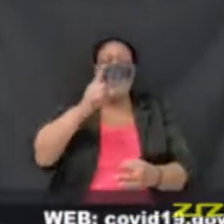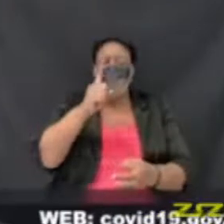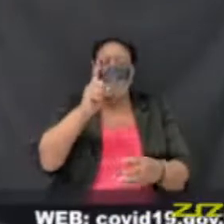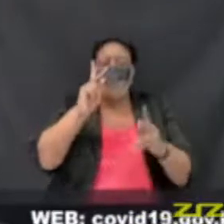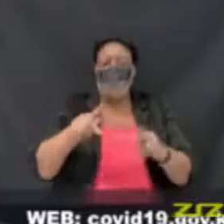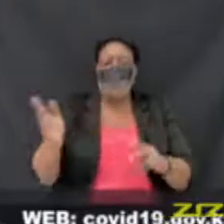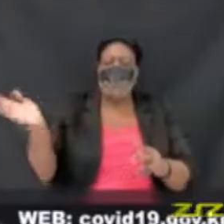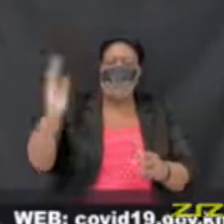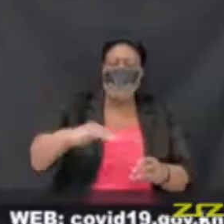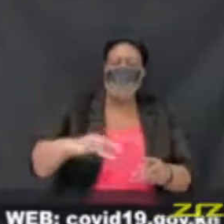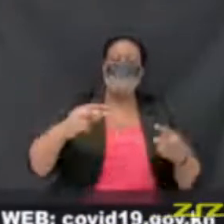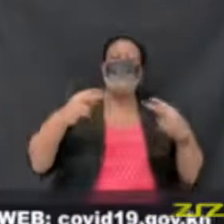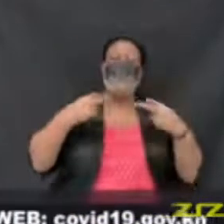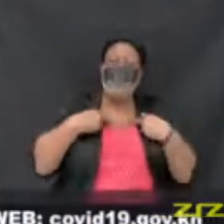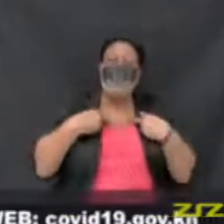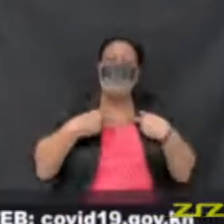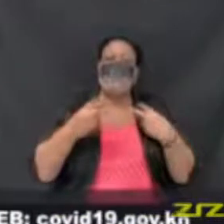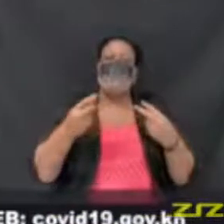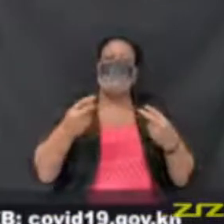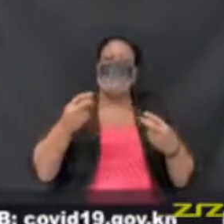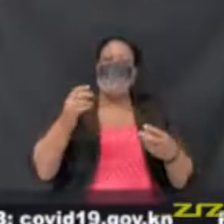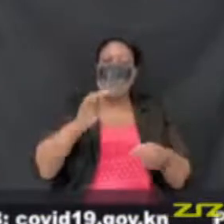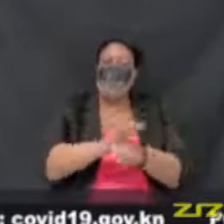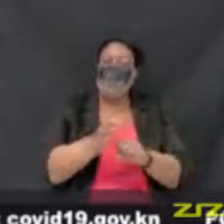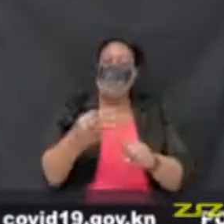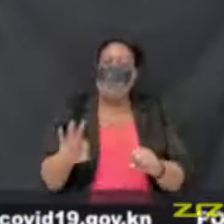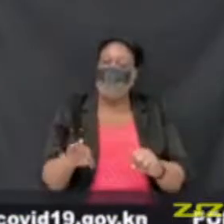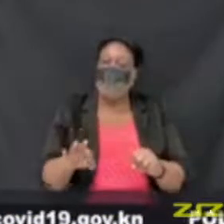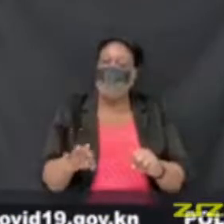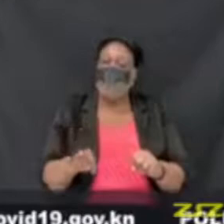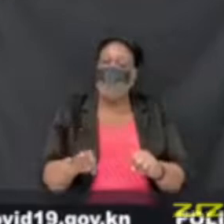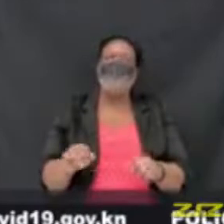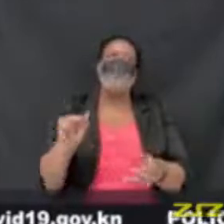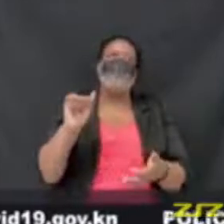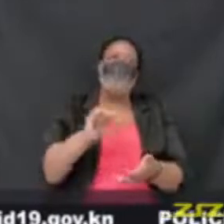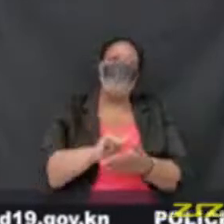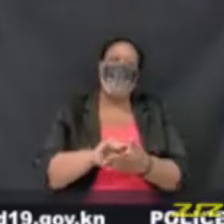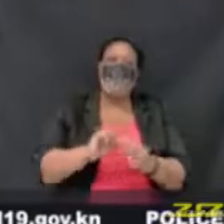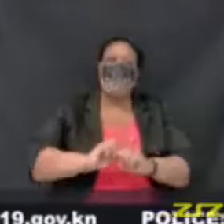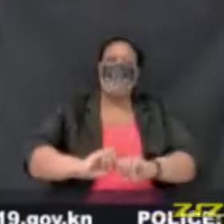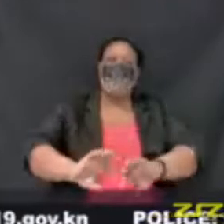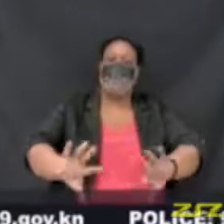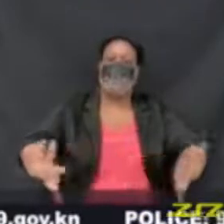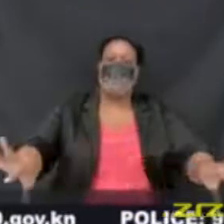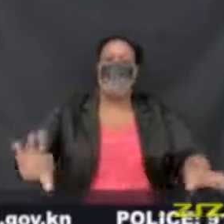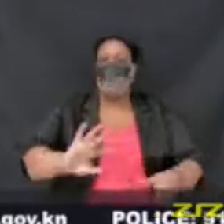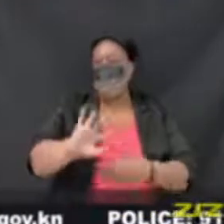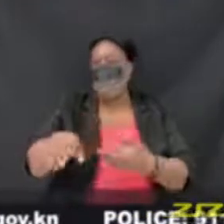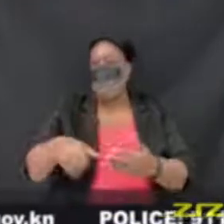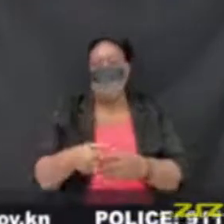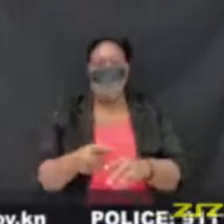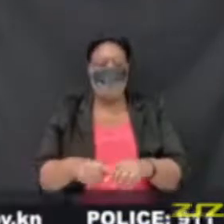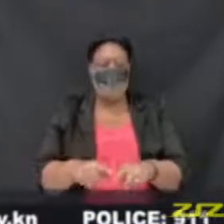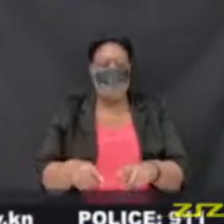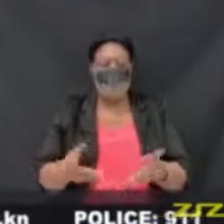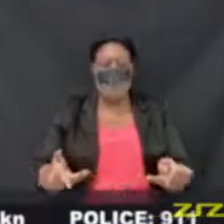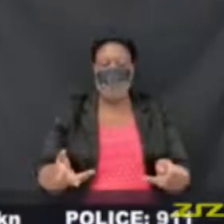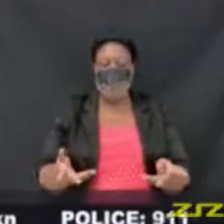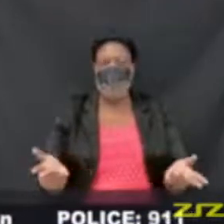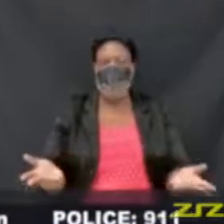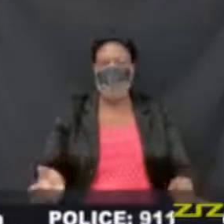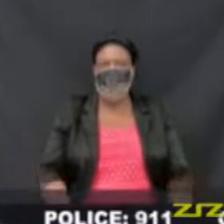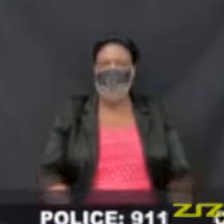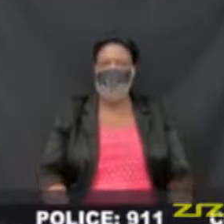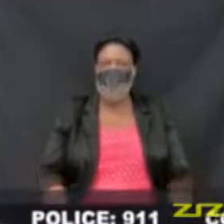That individual then infects all the persons and their shift and maybe others in other departments that they interact